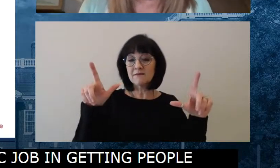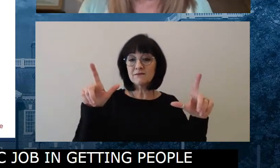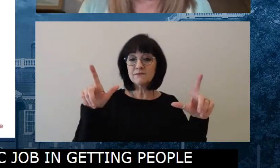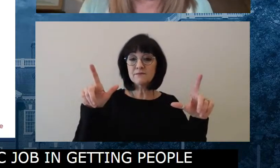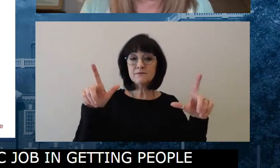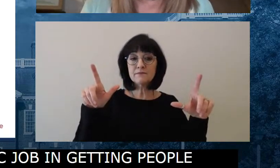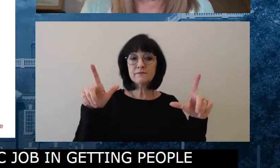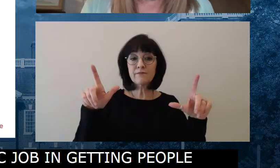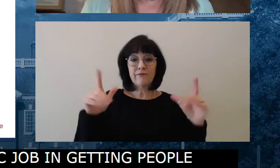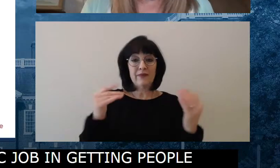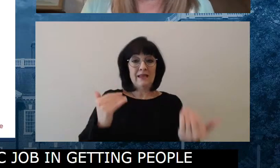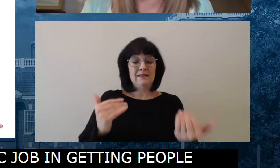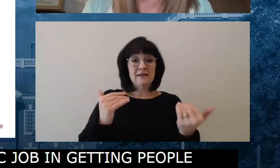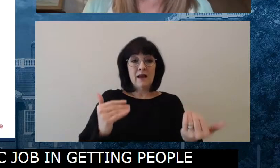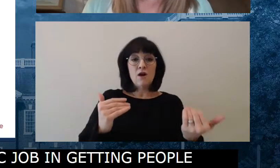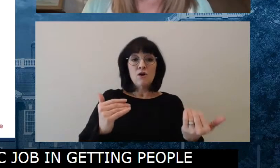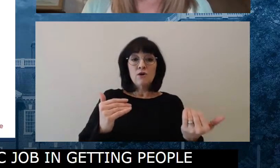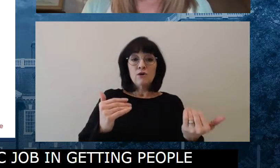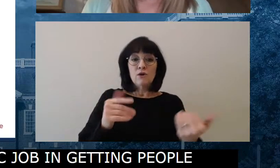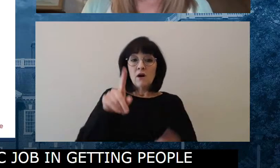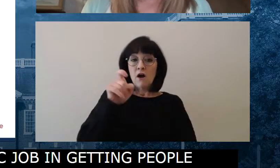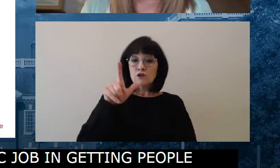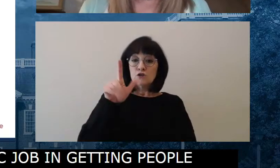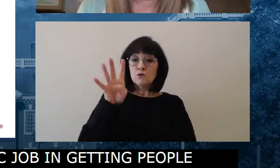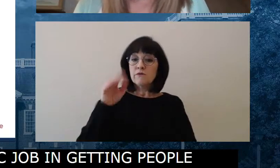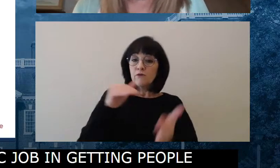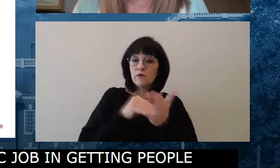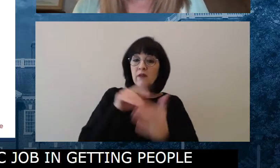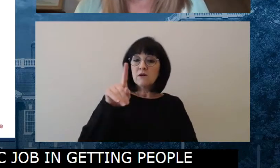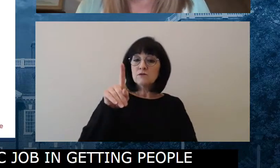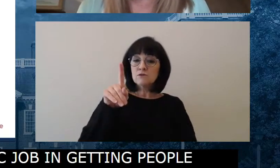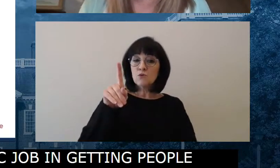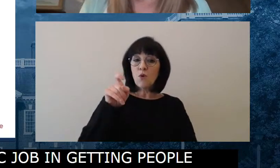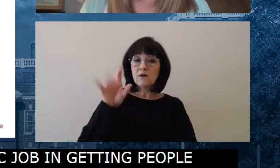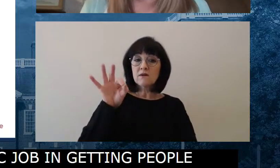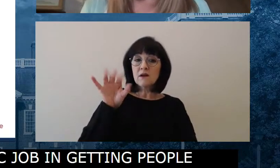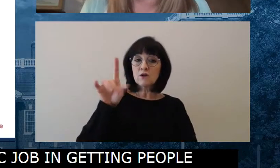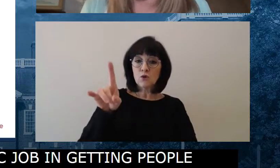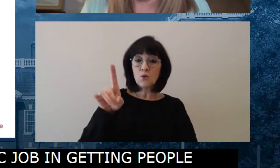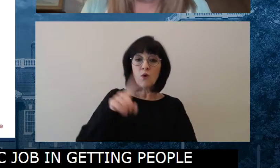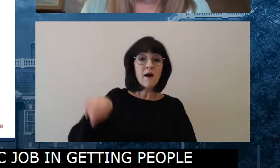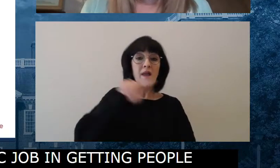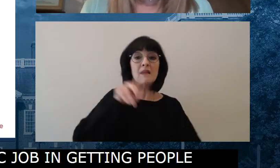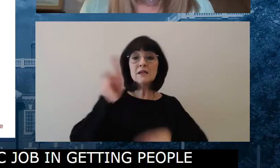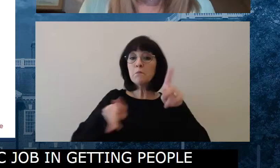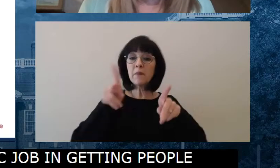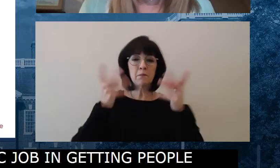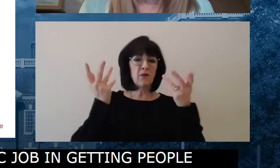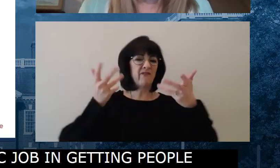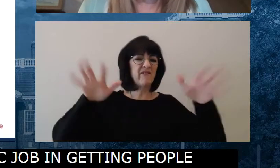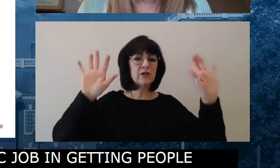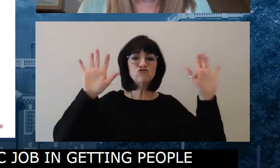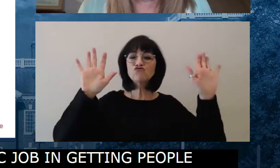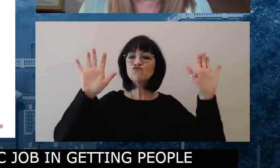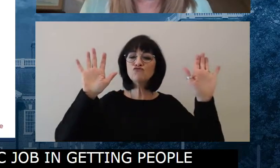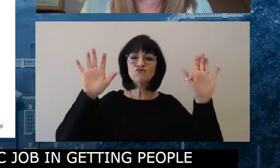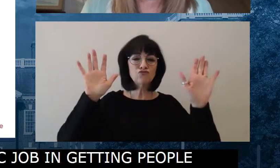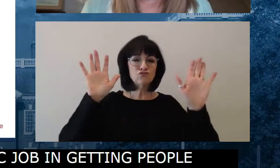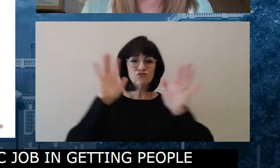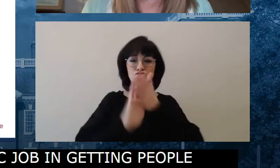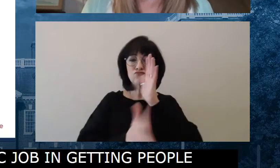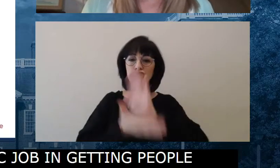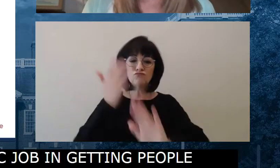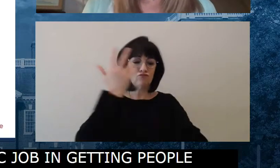at this point now we have 124,000 people who've been fully vaccinated, and